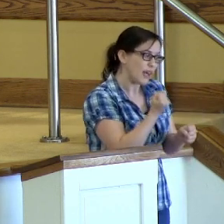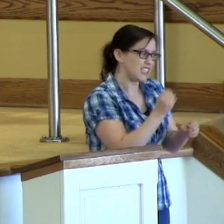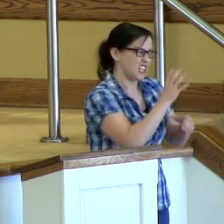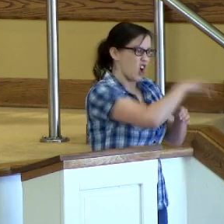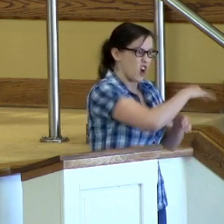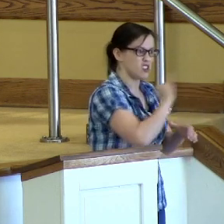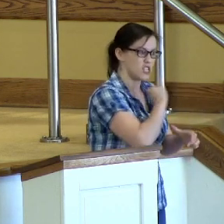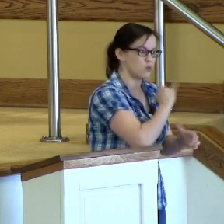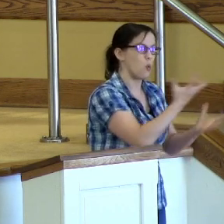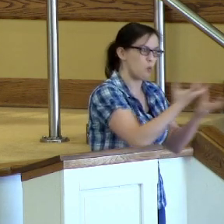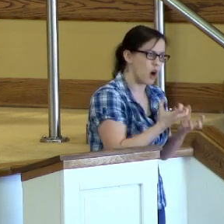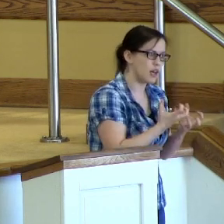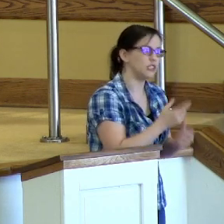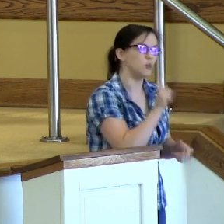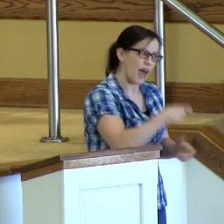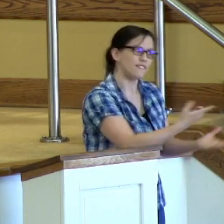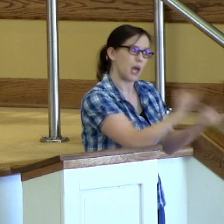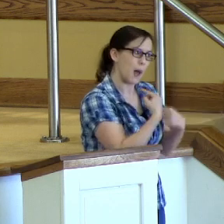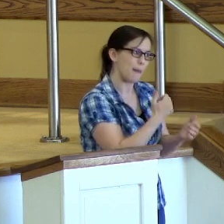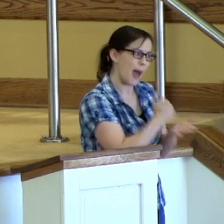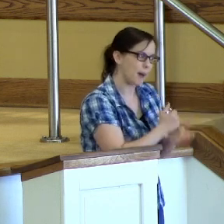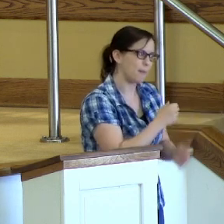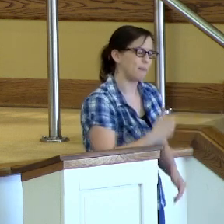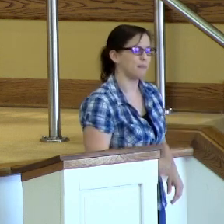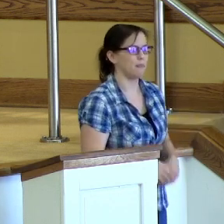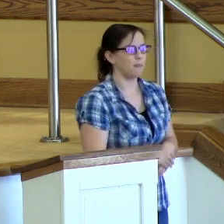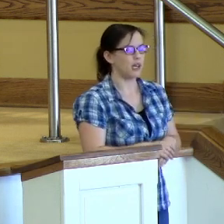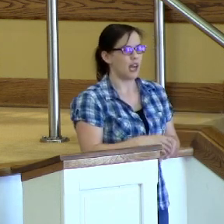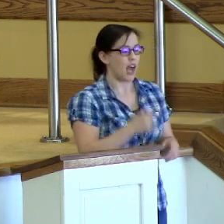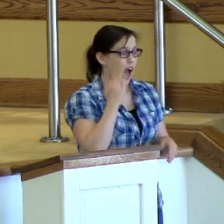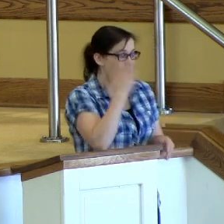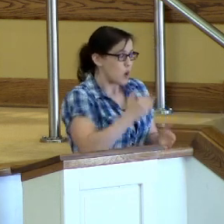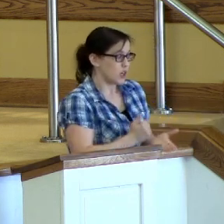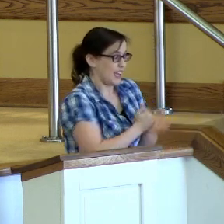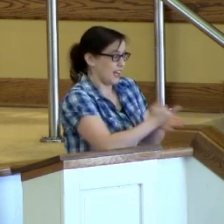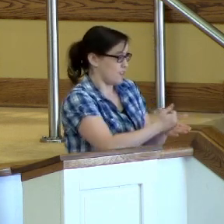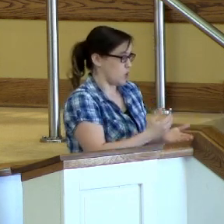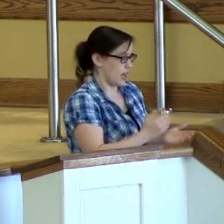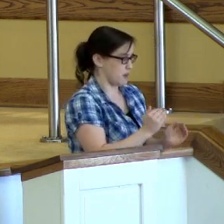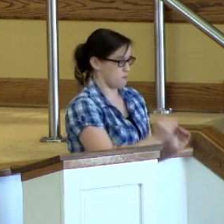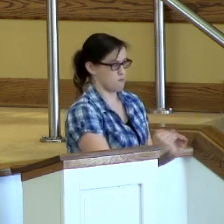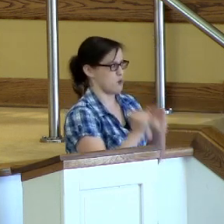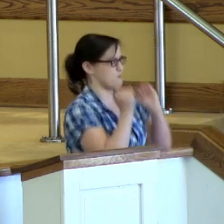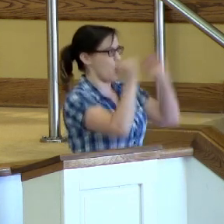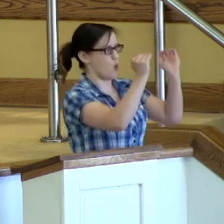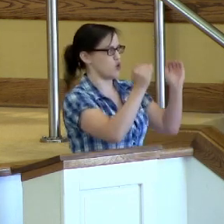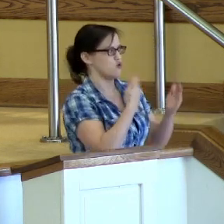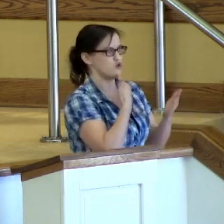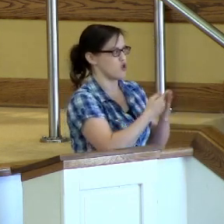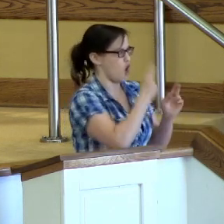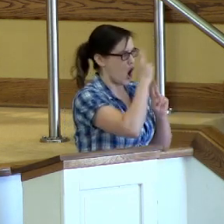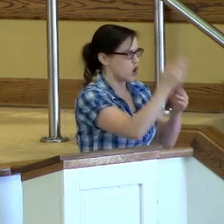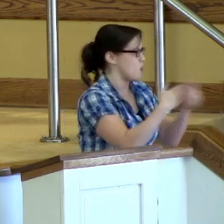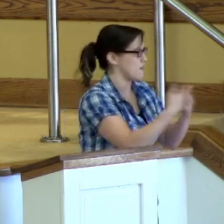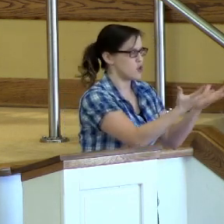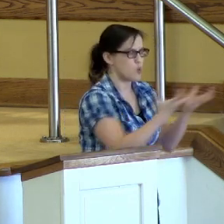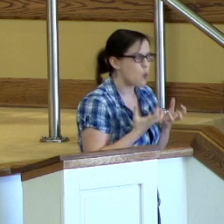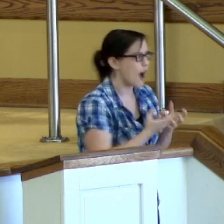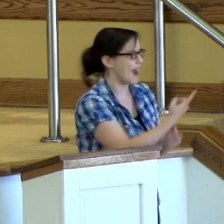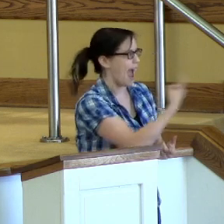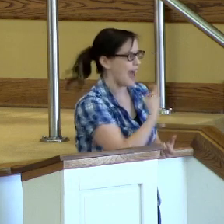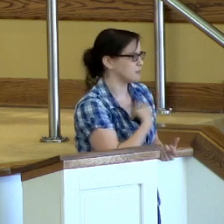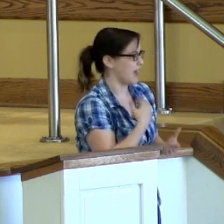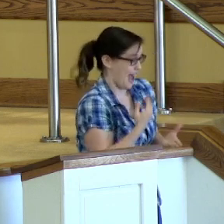He said, you got to come to me. And so, for I will promote thee unto great honor, and I will do whatsoever thou sayest unto me.